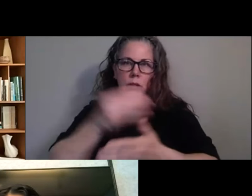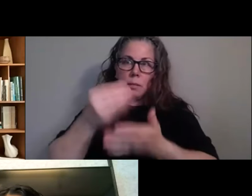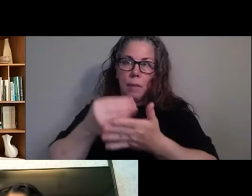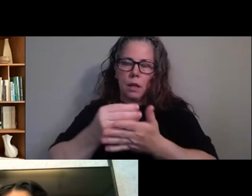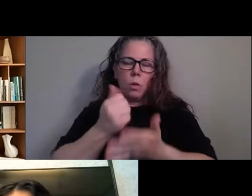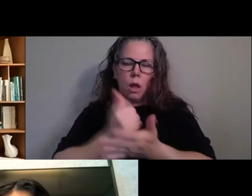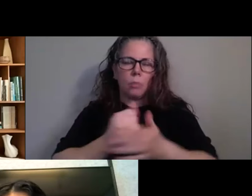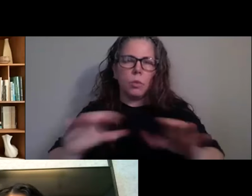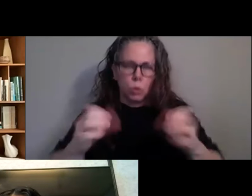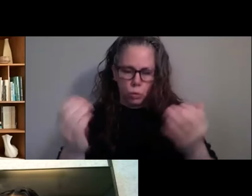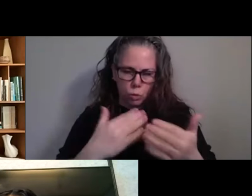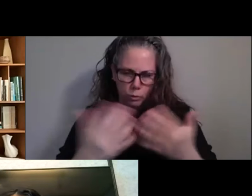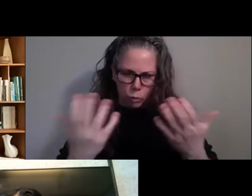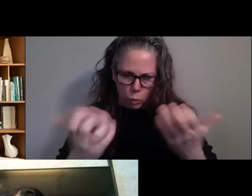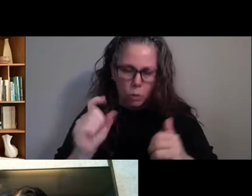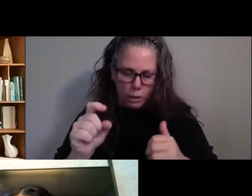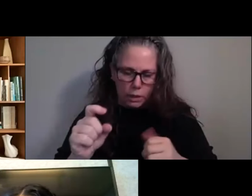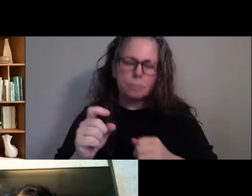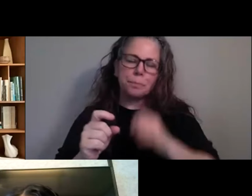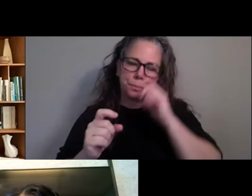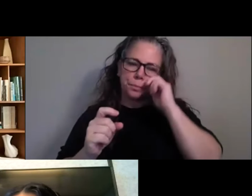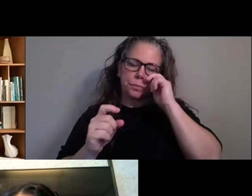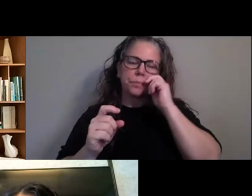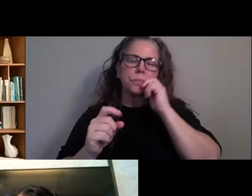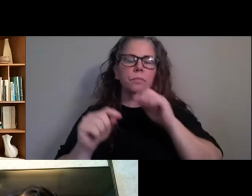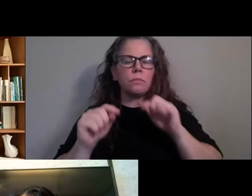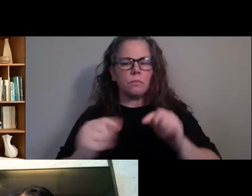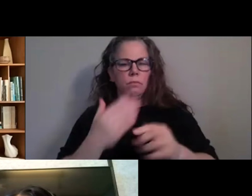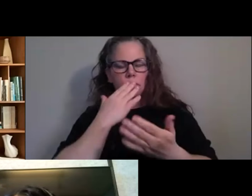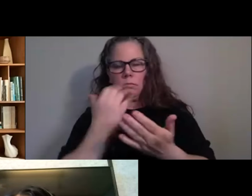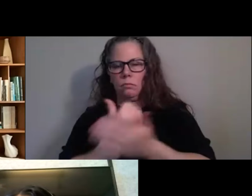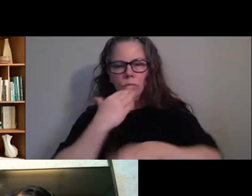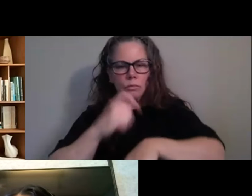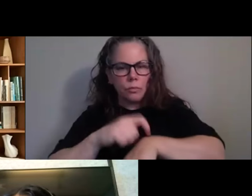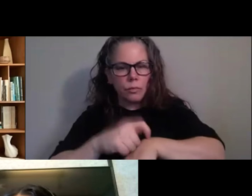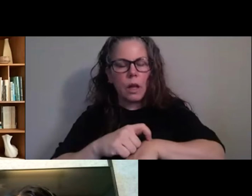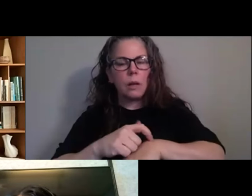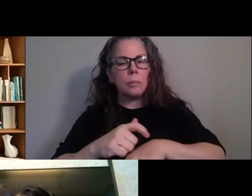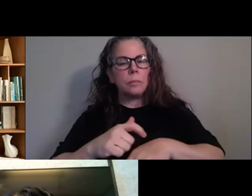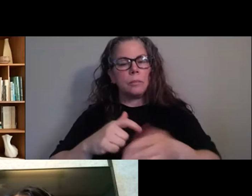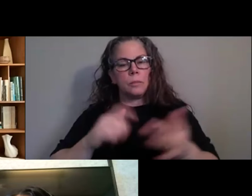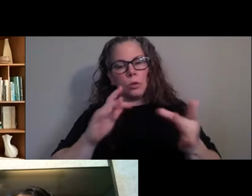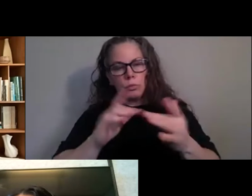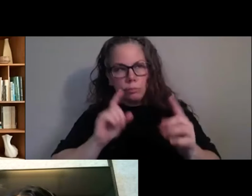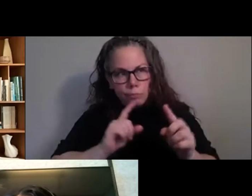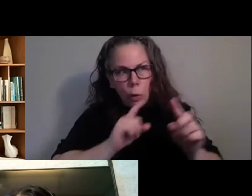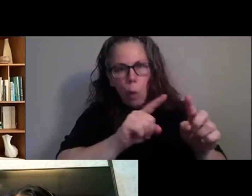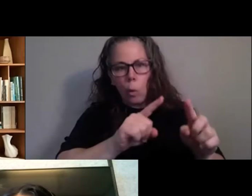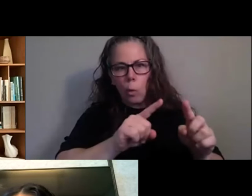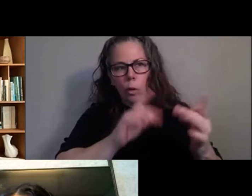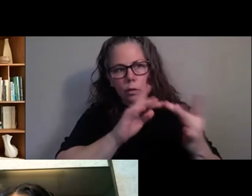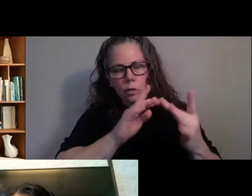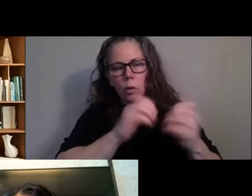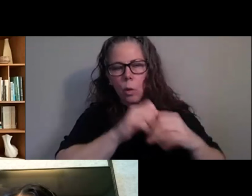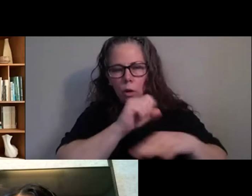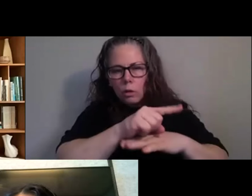to do literally anything else. So this is a good time to actually talk to your legislators. I think